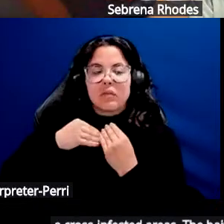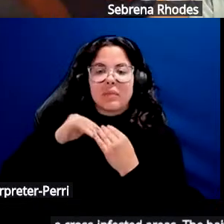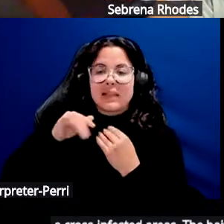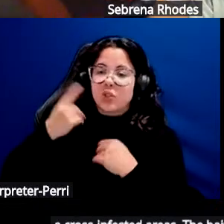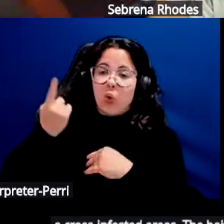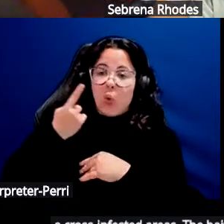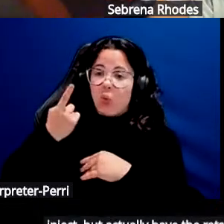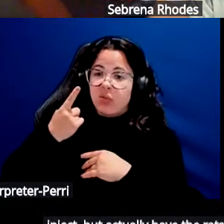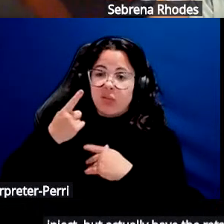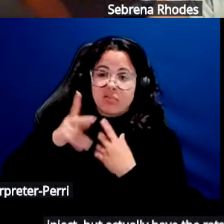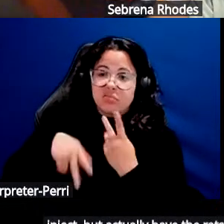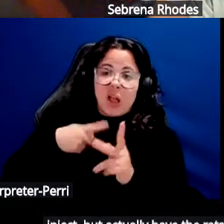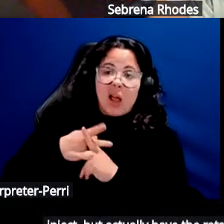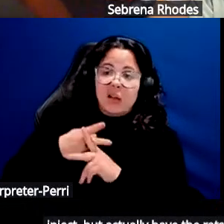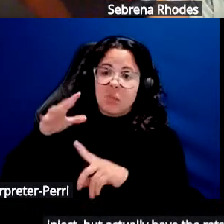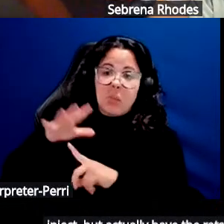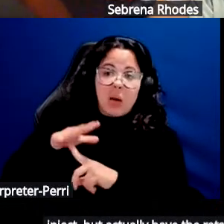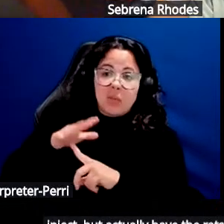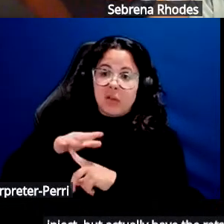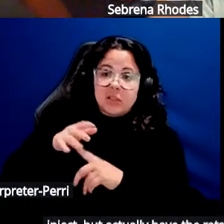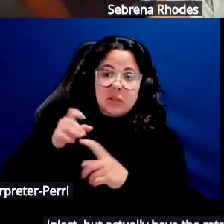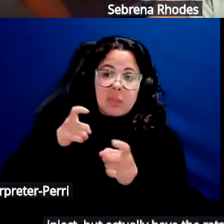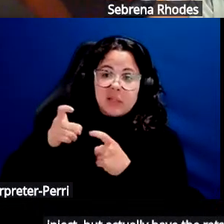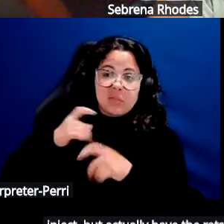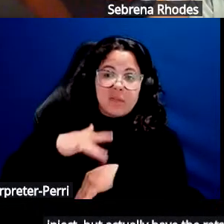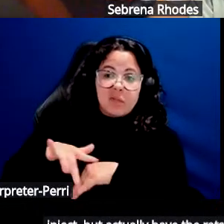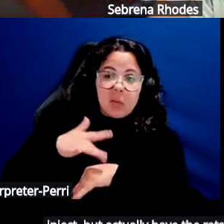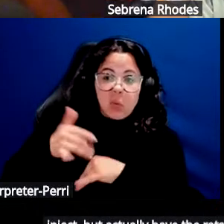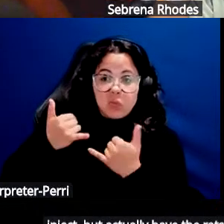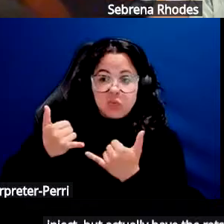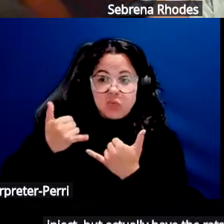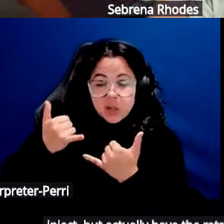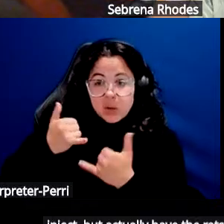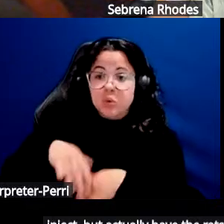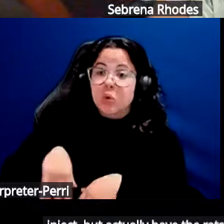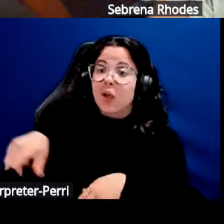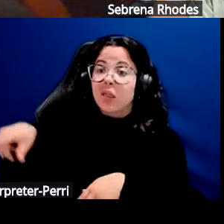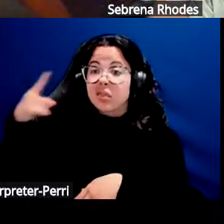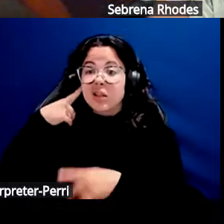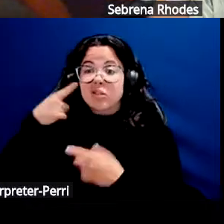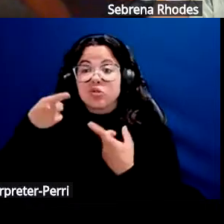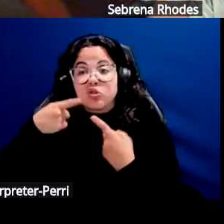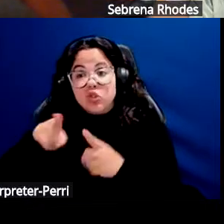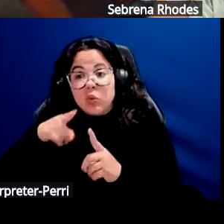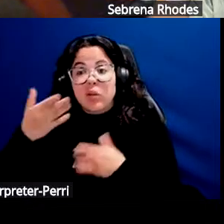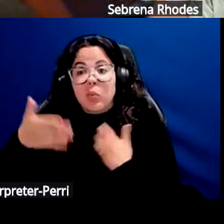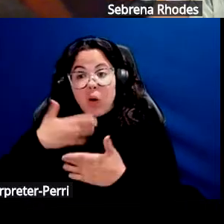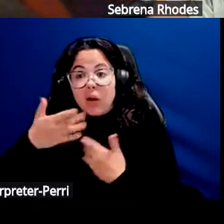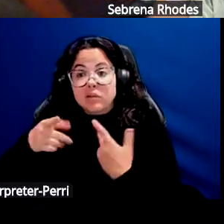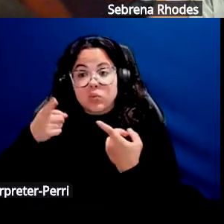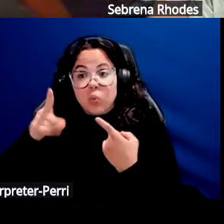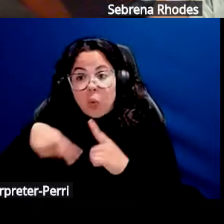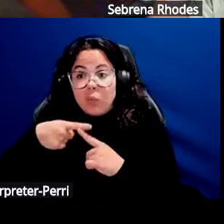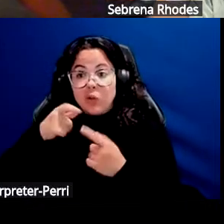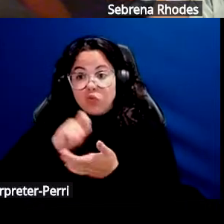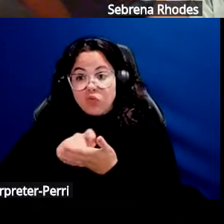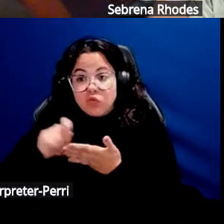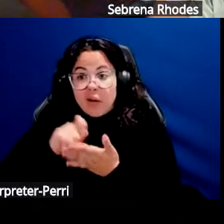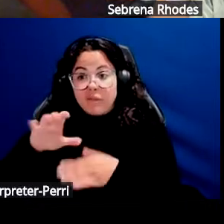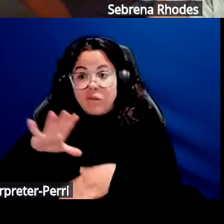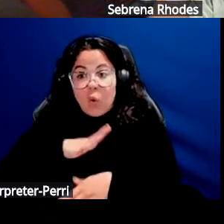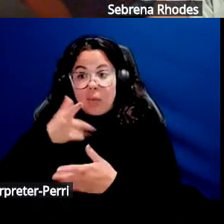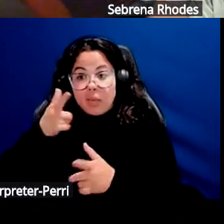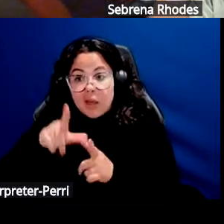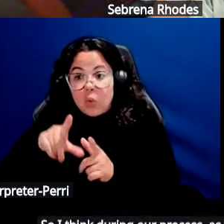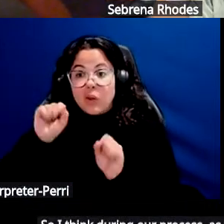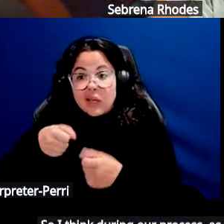form of population management available right now in the city. So I think during our process, as we write a formal letter to DC Health, we can request